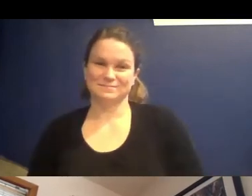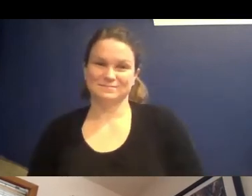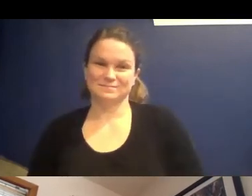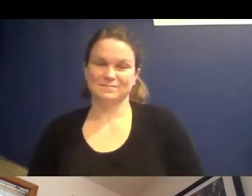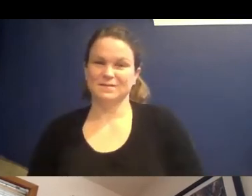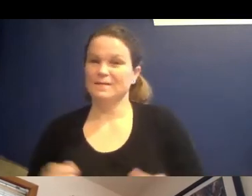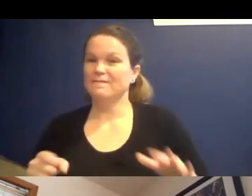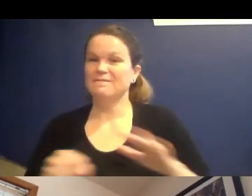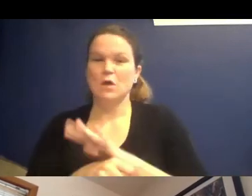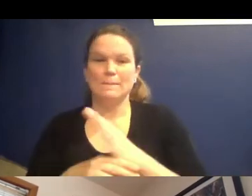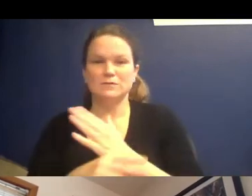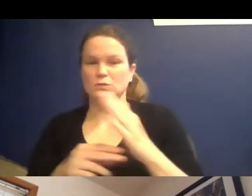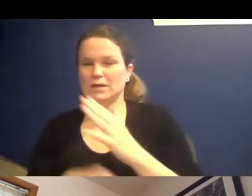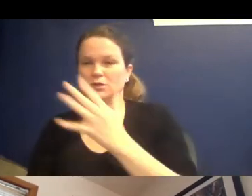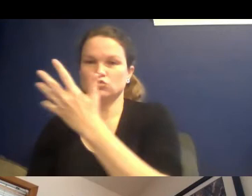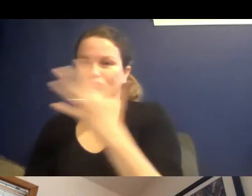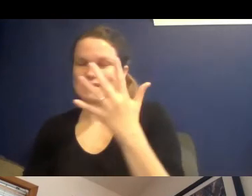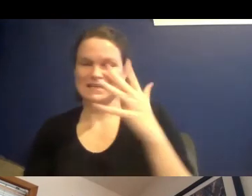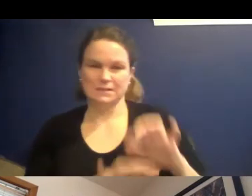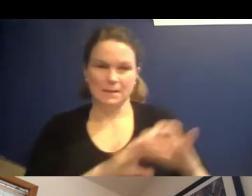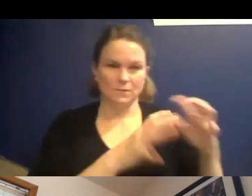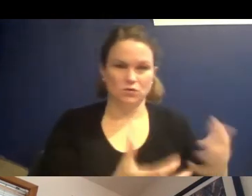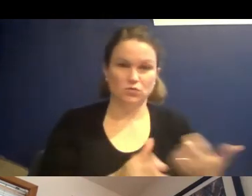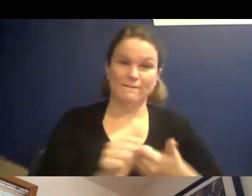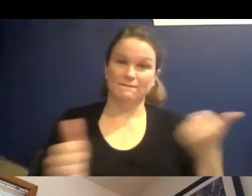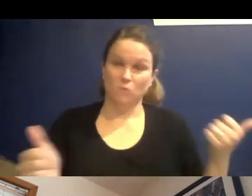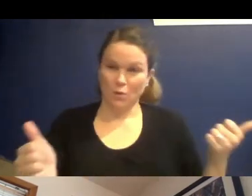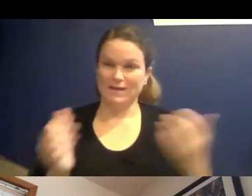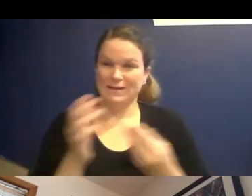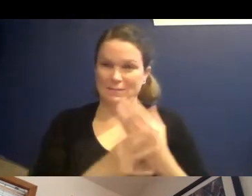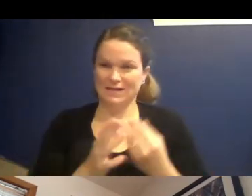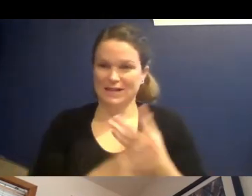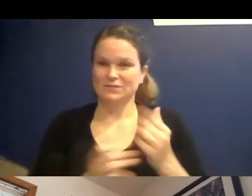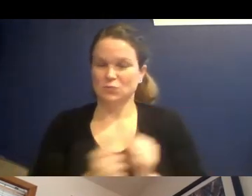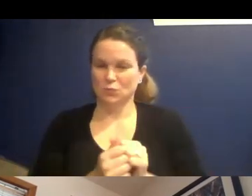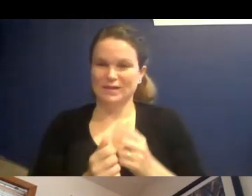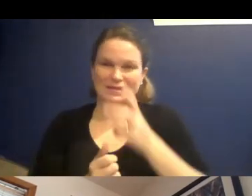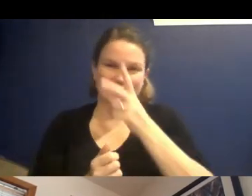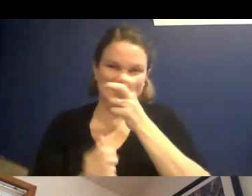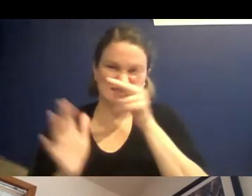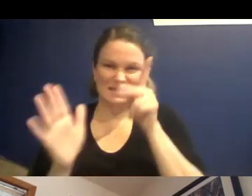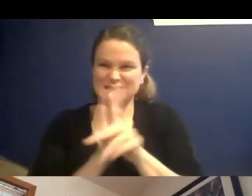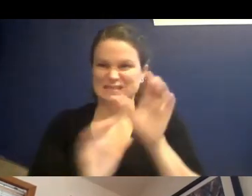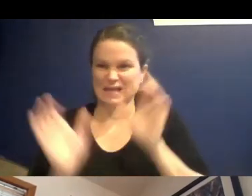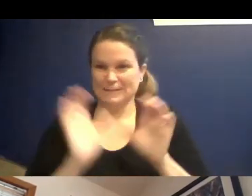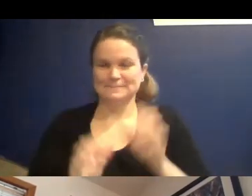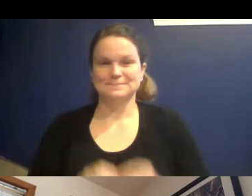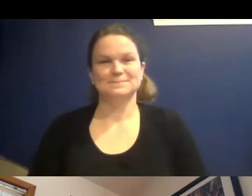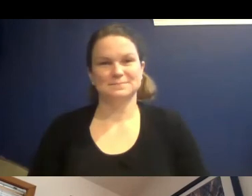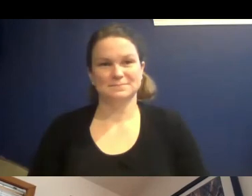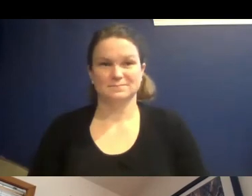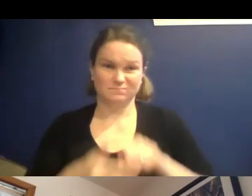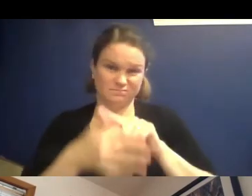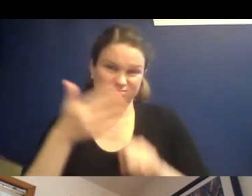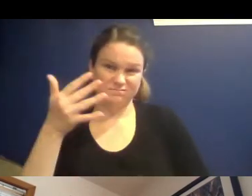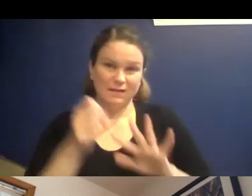and bushes. And you can avoid plants that have been pre-treated with insecticides. So these are all reasons